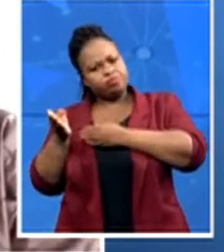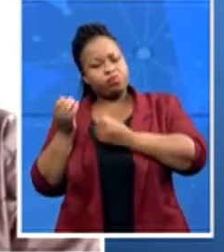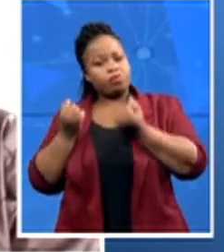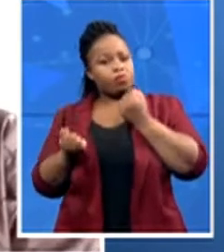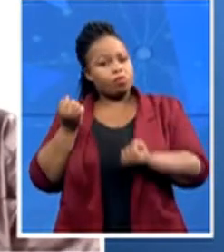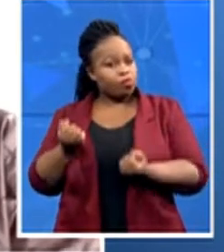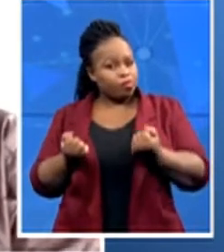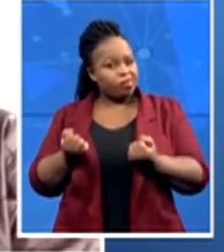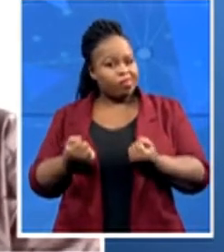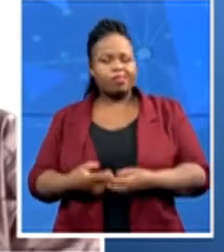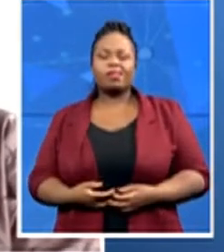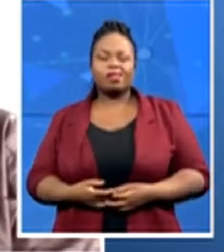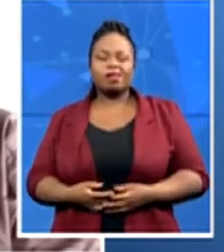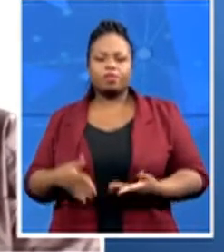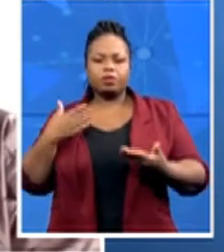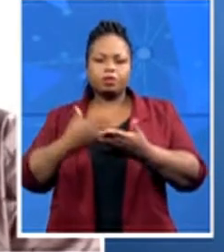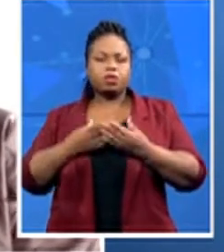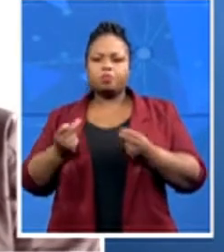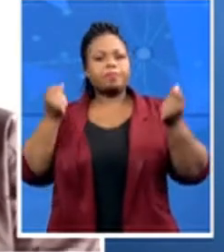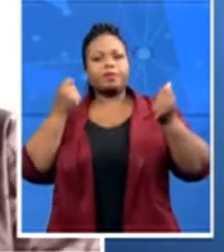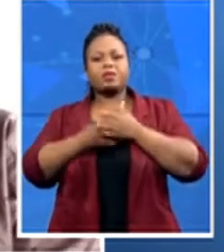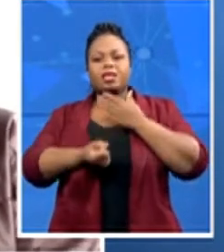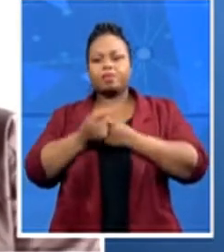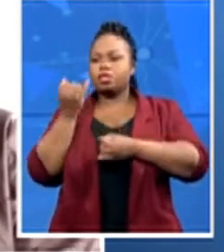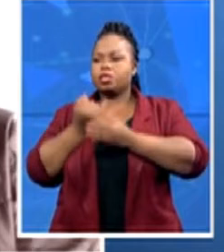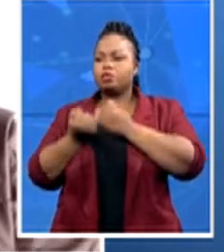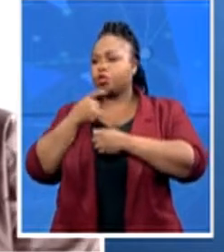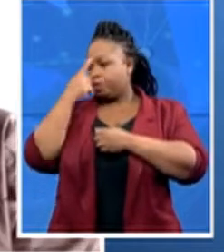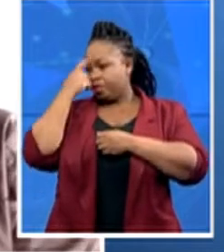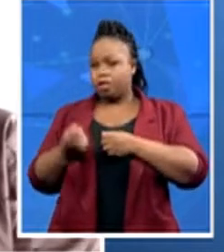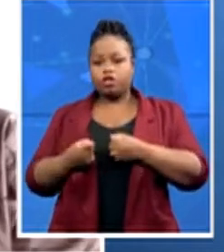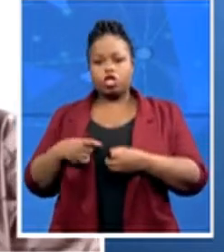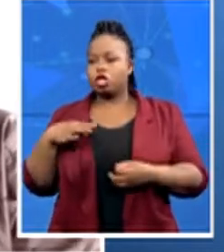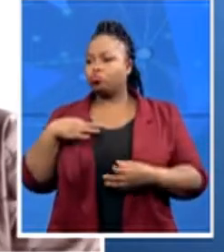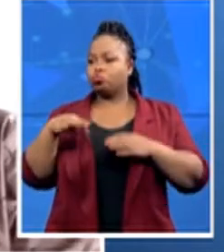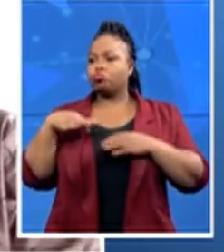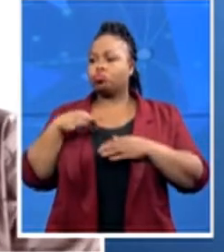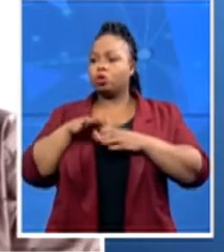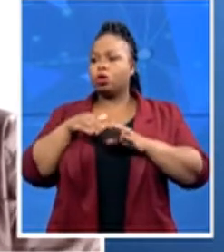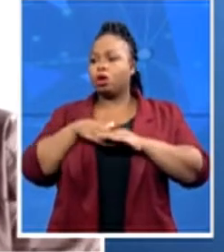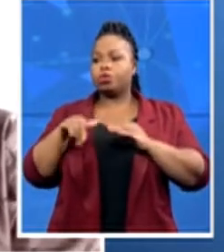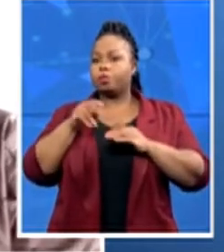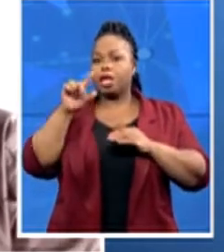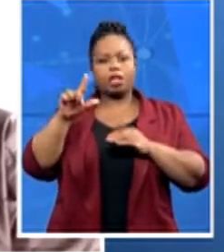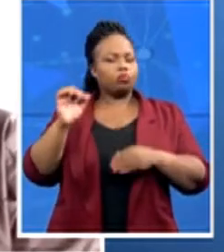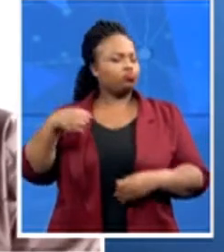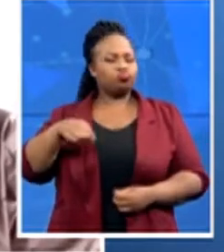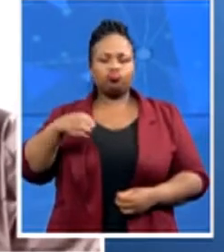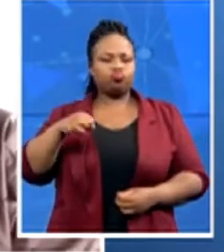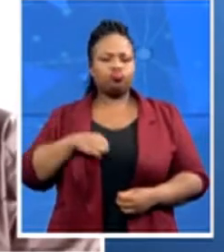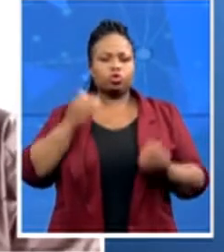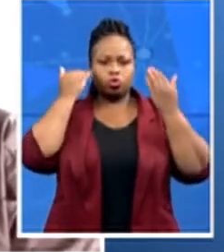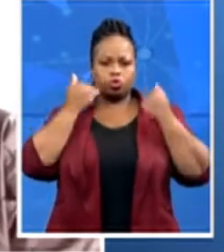that an individual believes that they can just get bail. The prosecutor must fight for no bail to be given